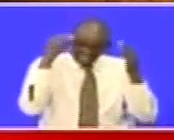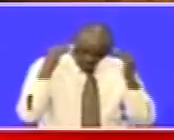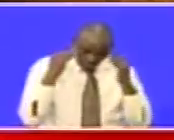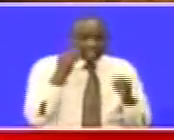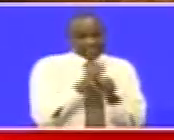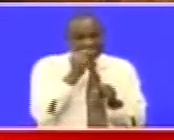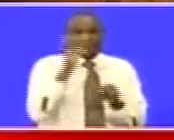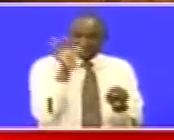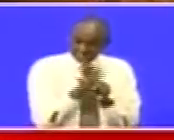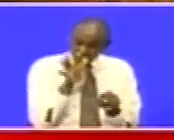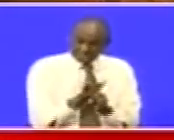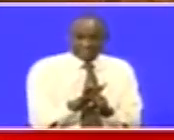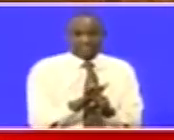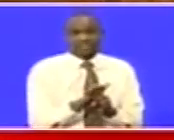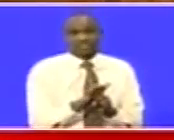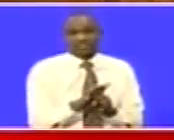by a majority,